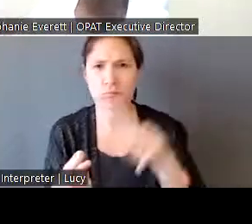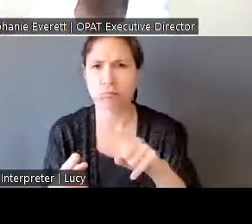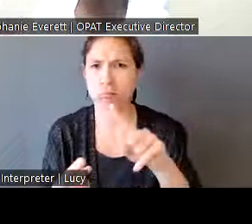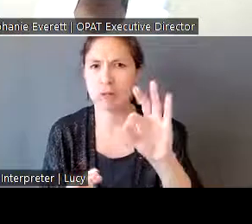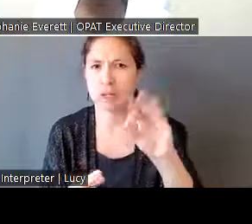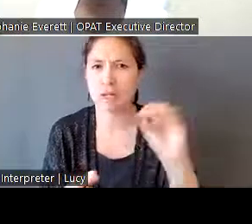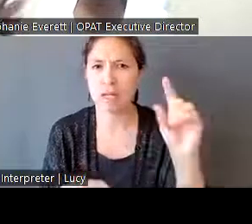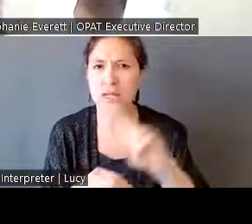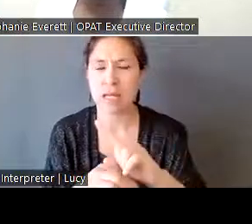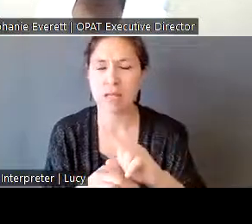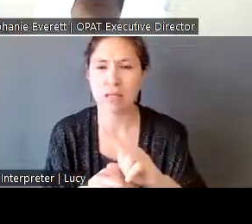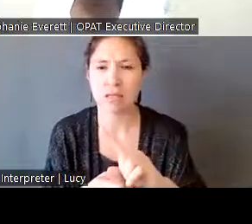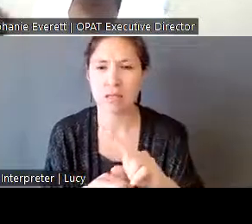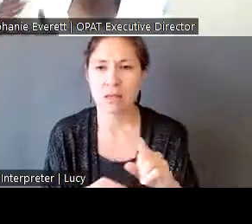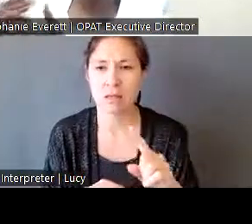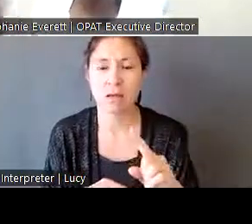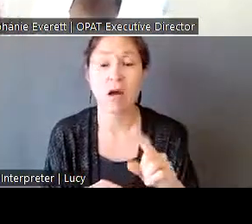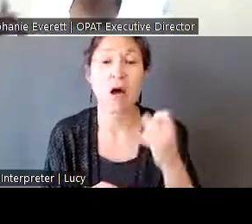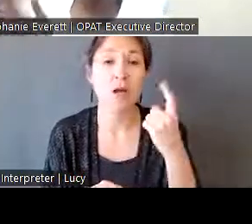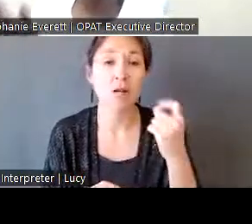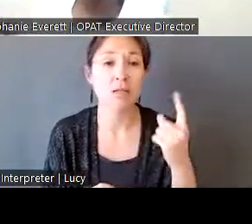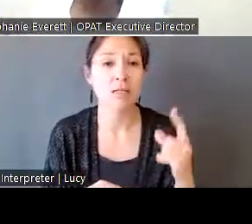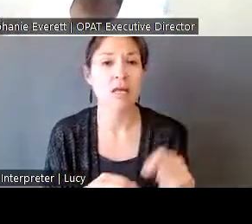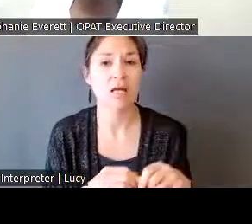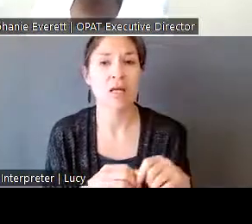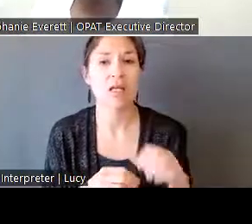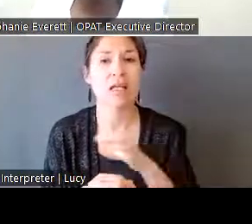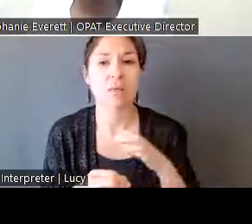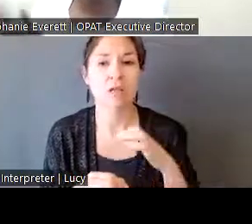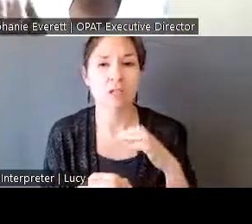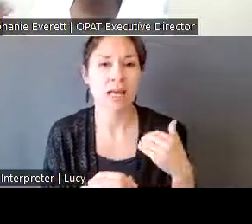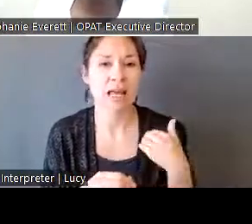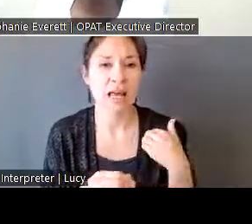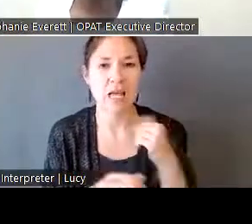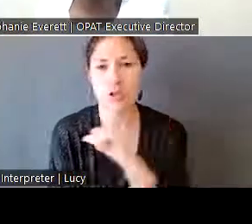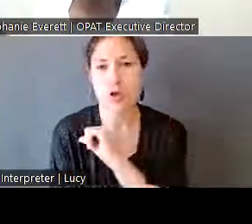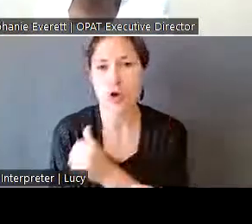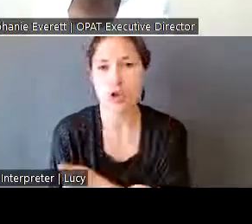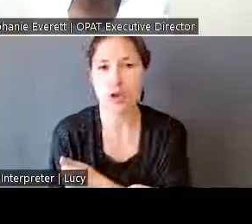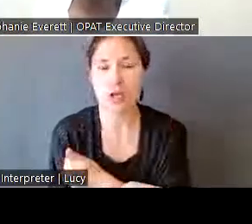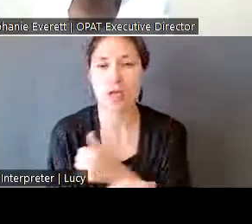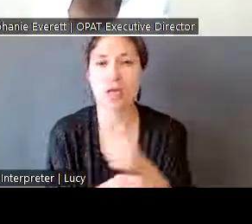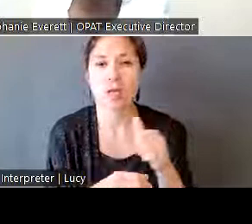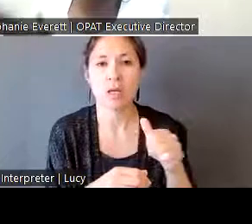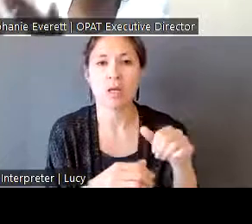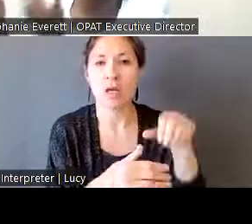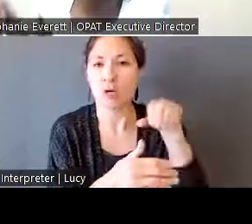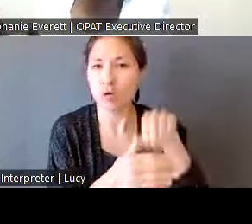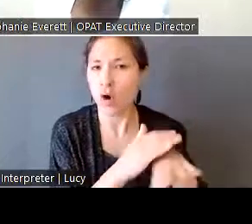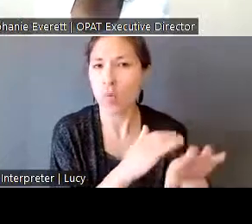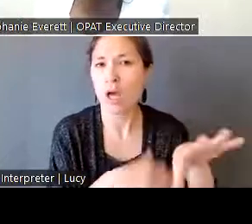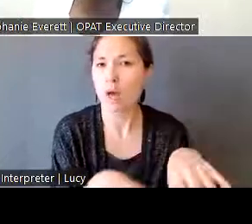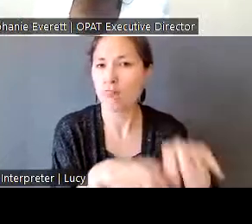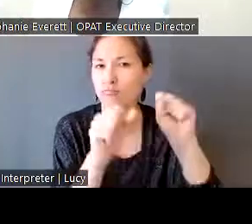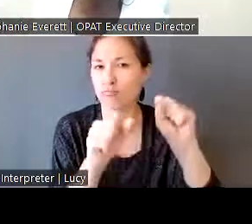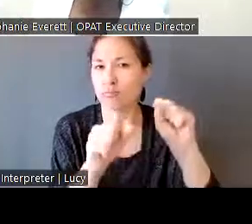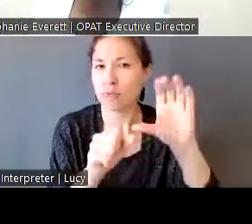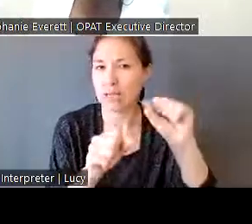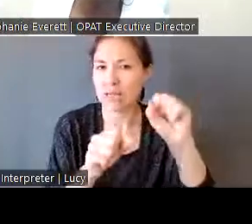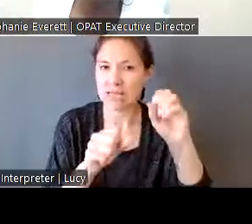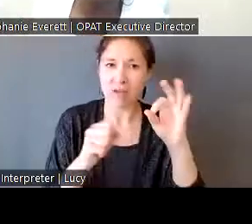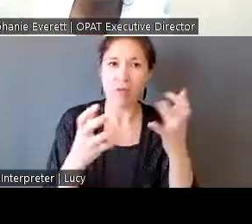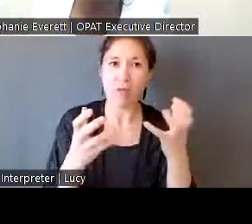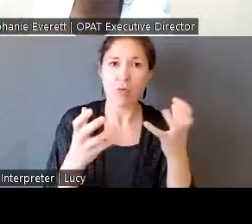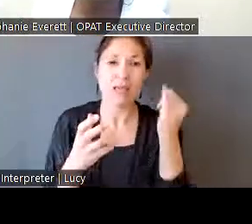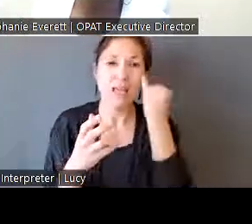the statutory authority to come in and take over a case if they wanted to, because the case has